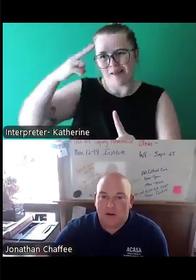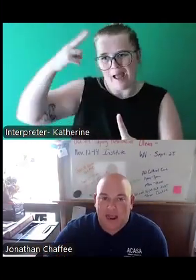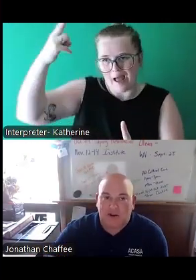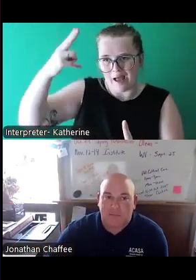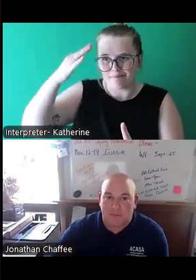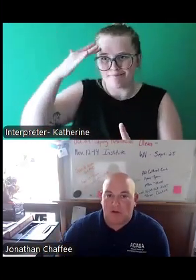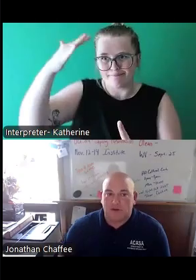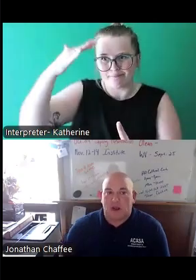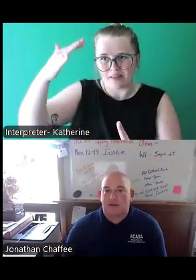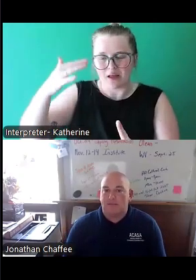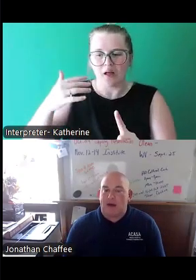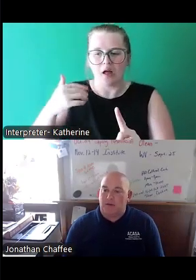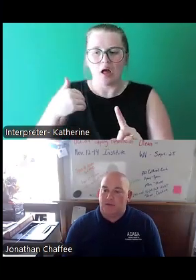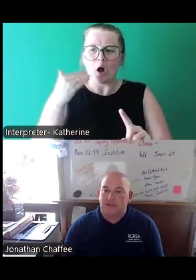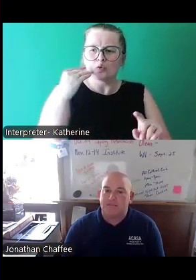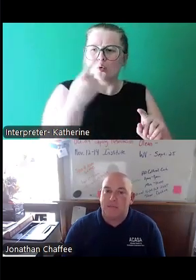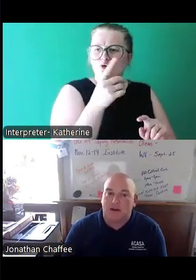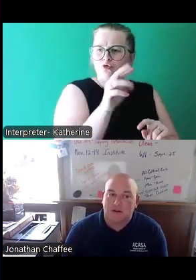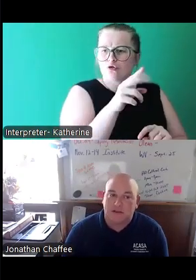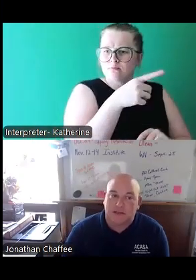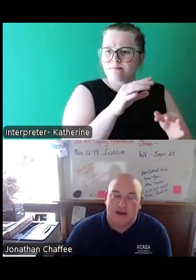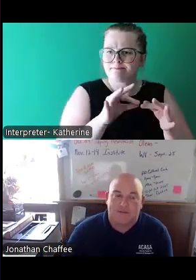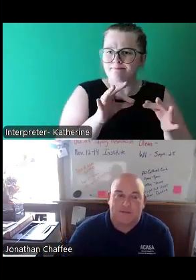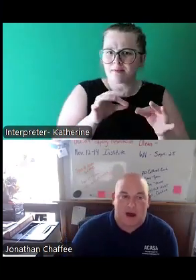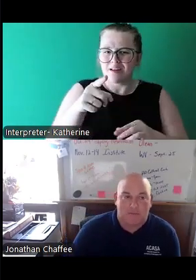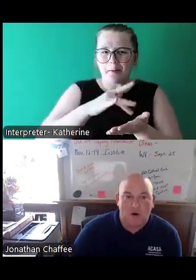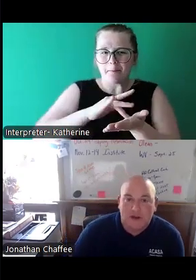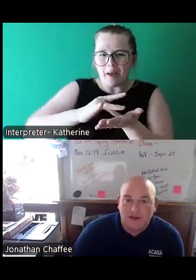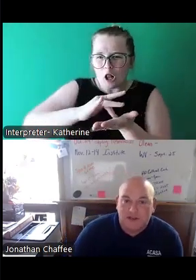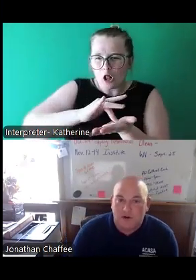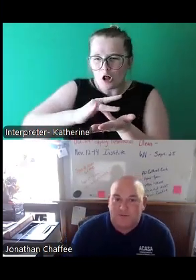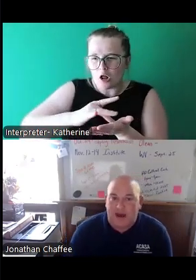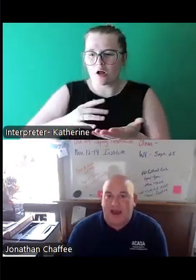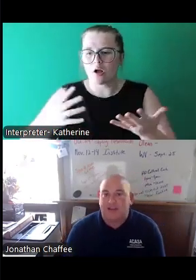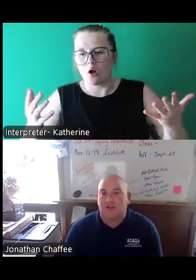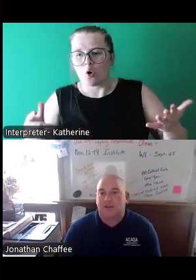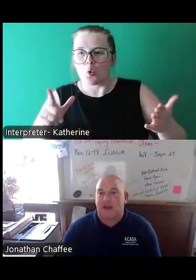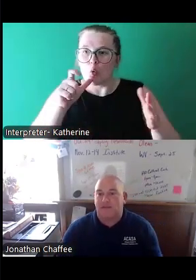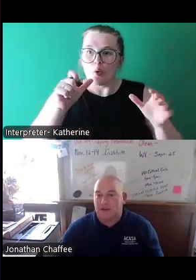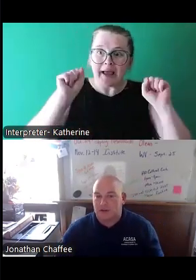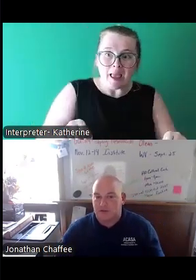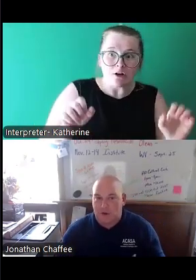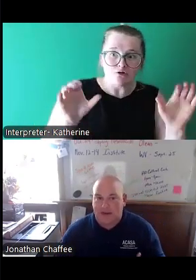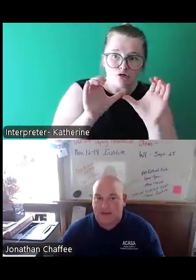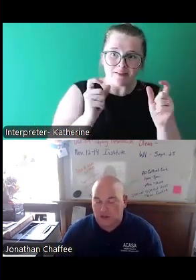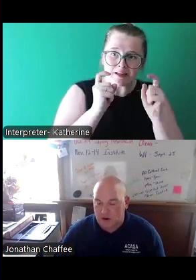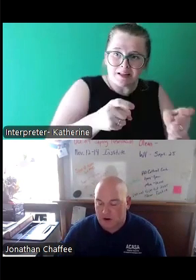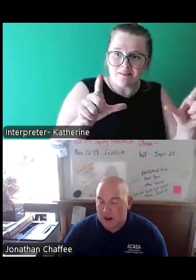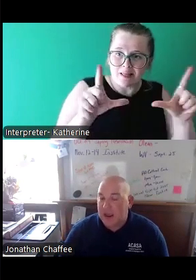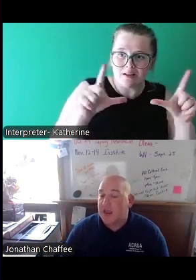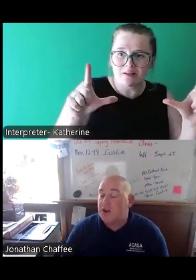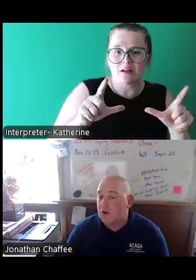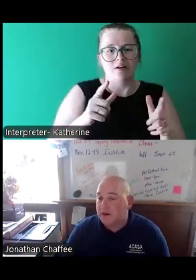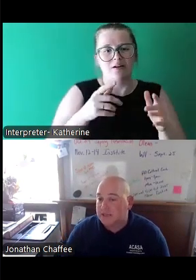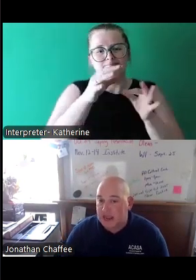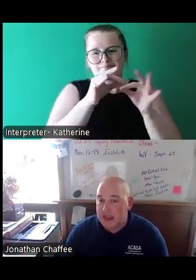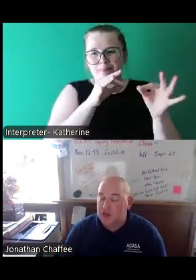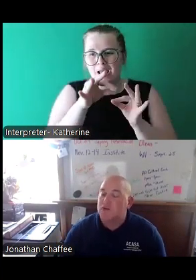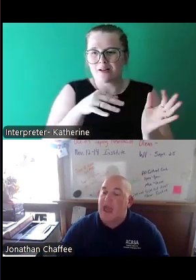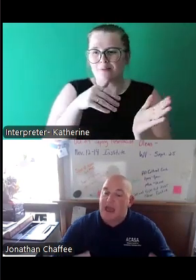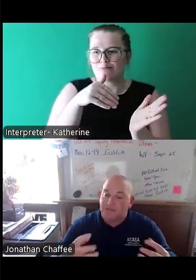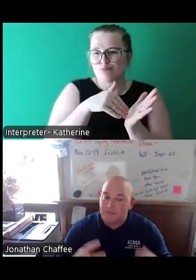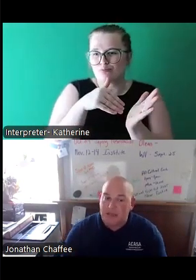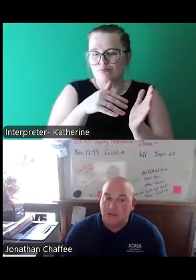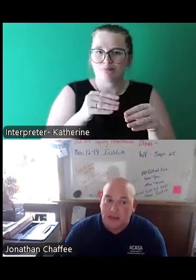I know Dr. Peppone talked about this medical stuff. Who can certify? So the definition of a practitioner in New York State,